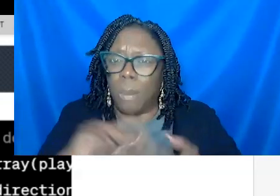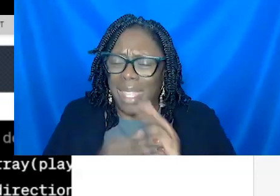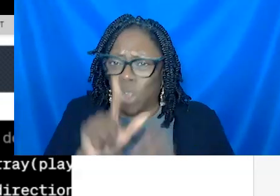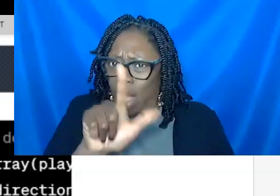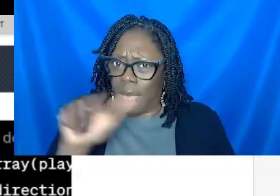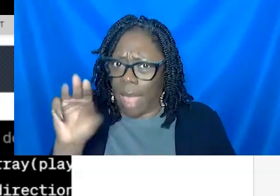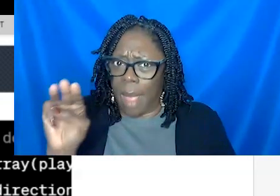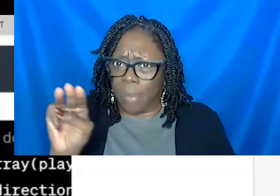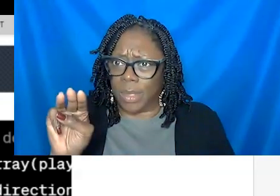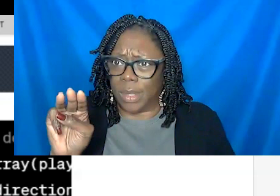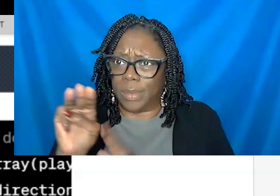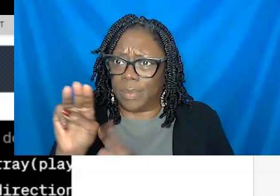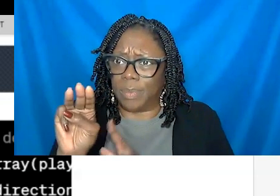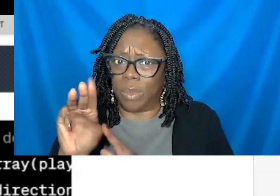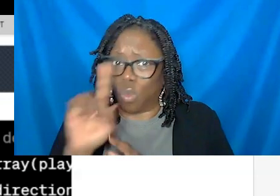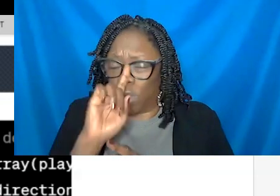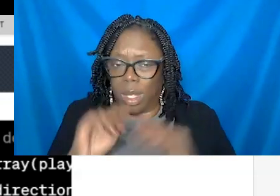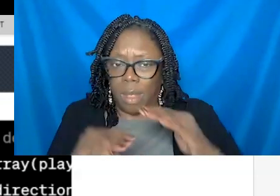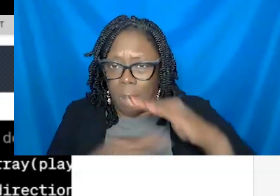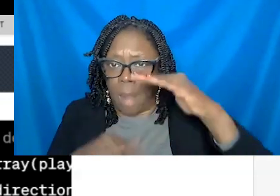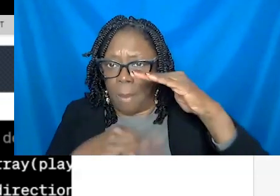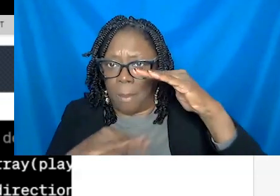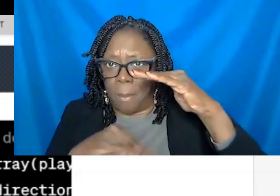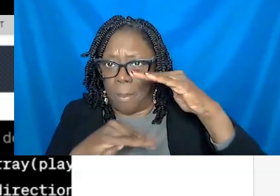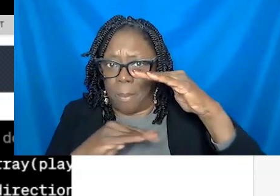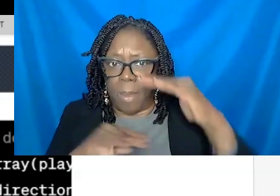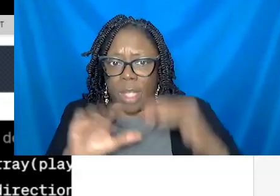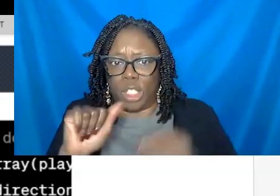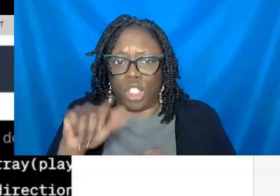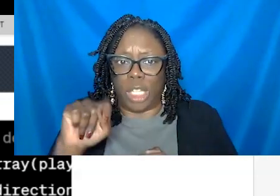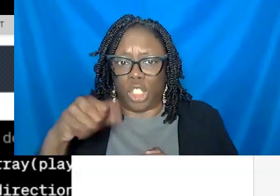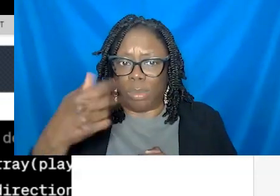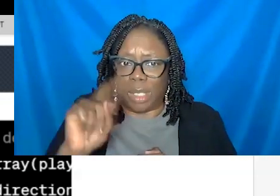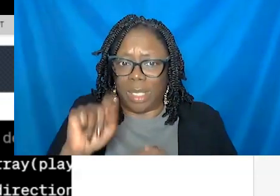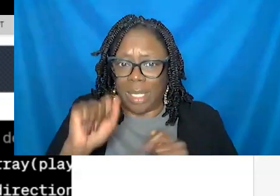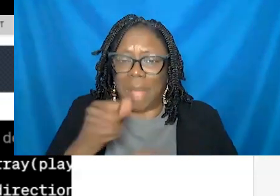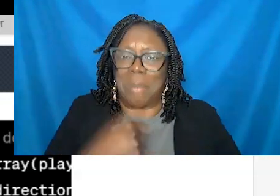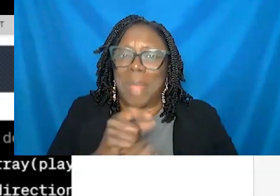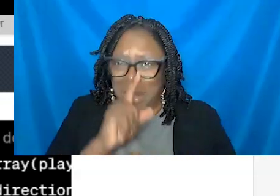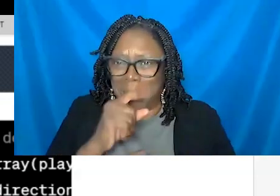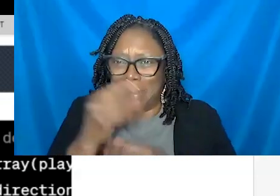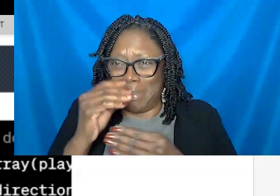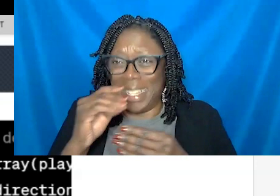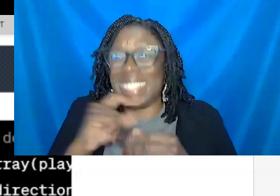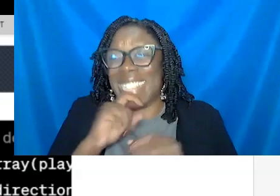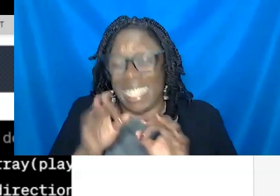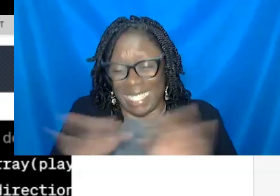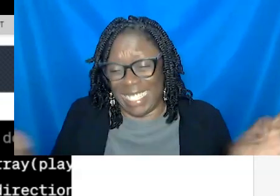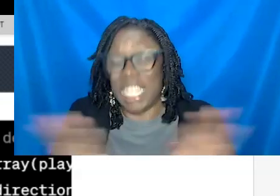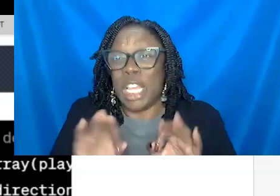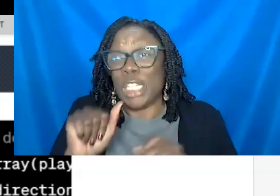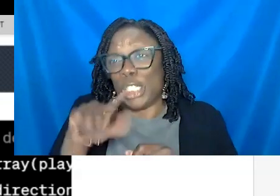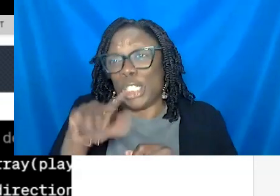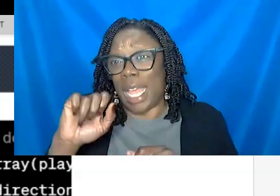models, is that right at the bottom here, ChatGPT can make mistakes. Consider checking important information. That's something that